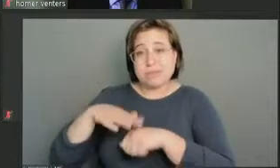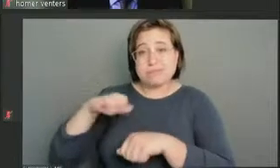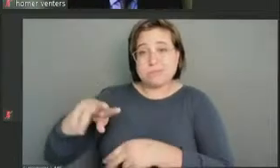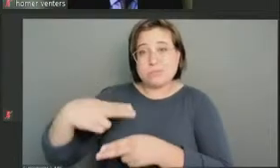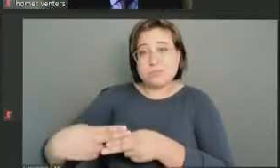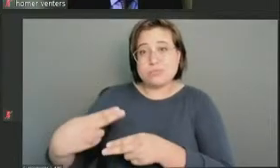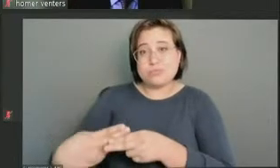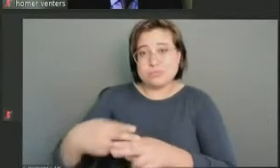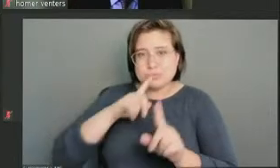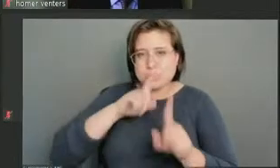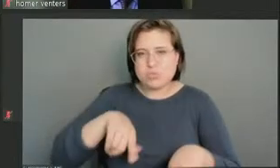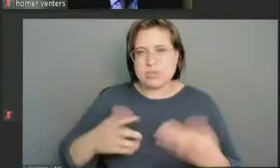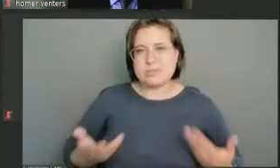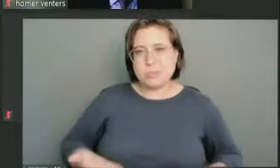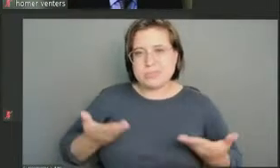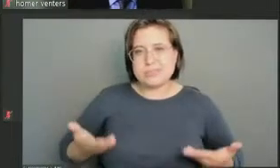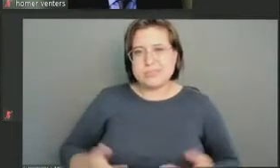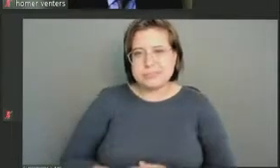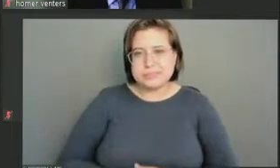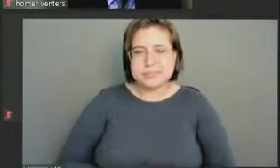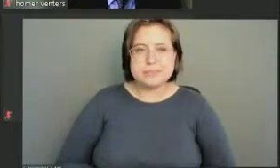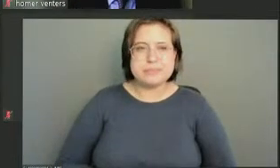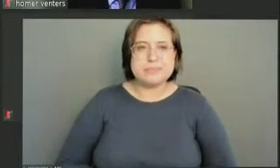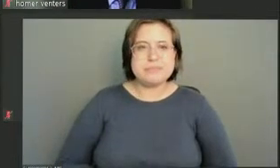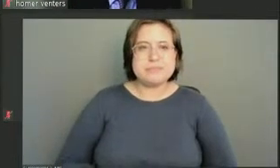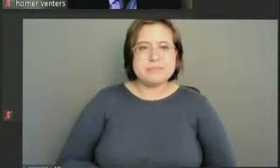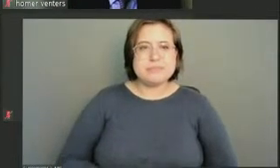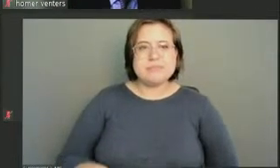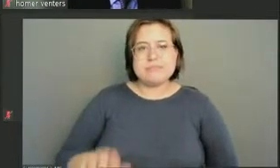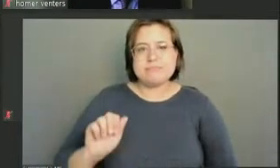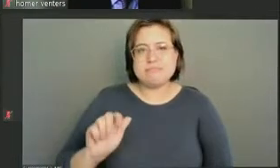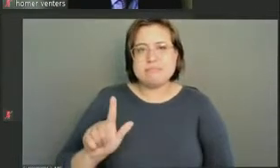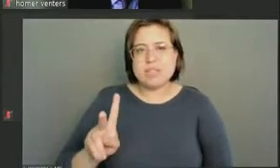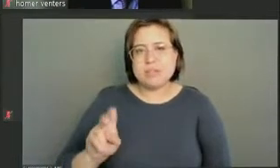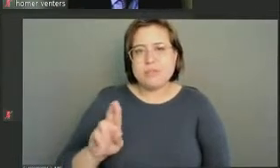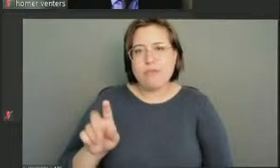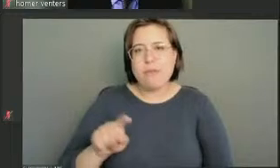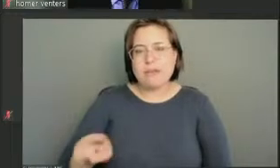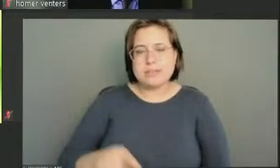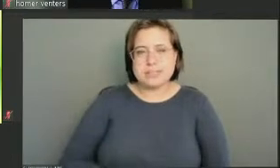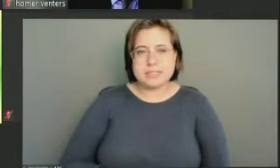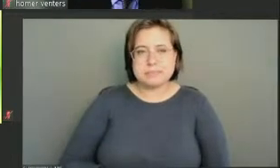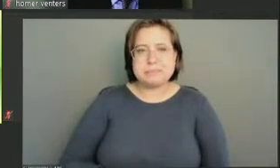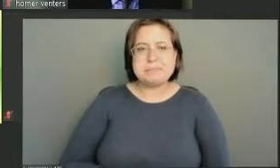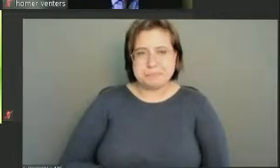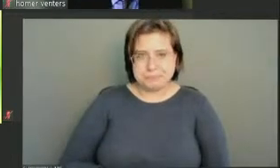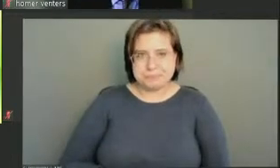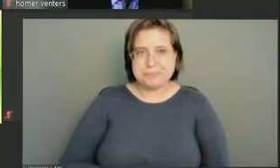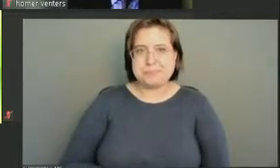respond with present. Okay. Ms. Mara Alvarez. Present.